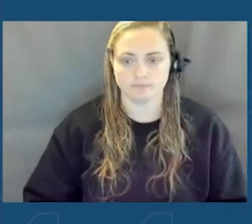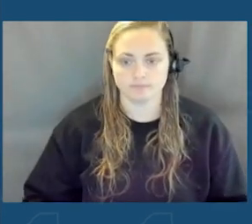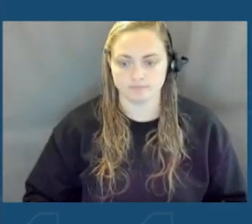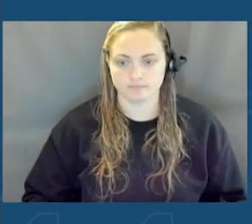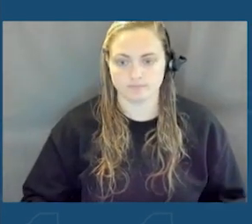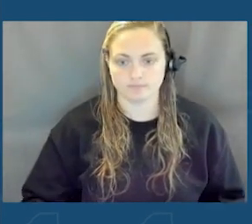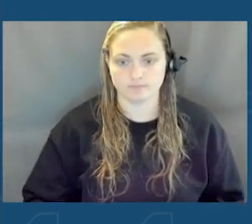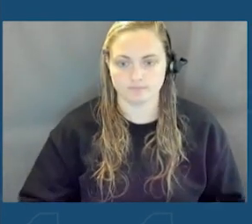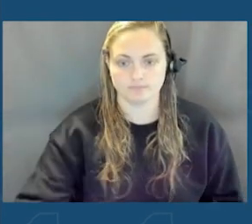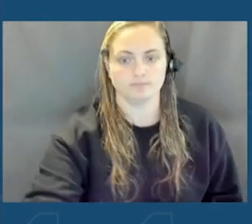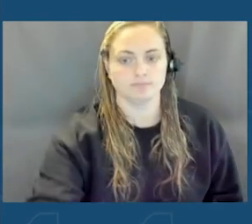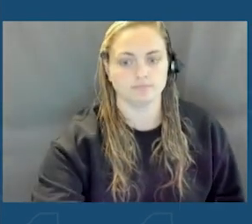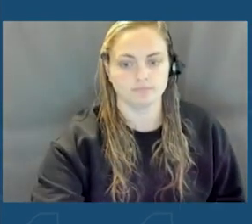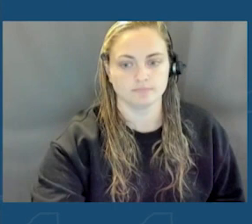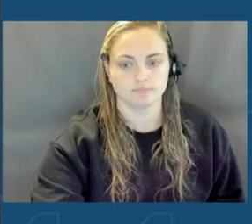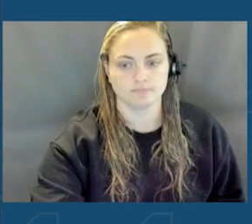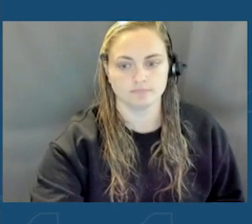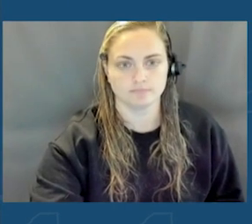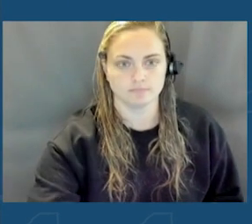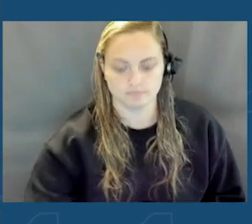You guys want to,